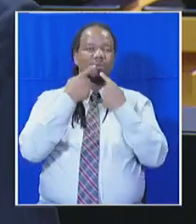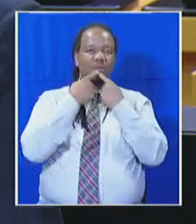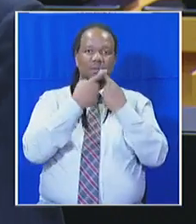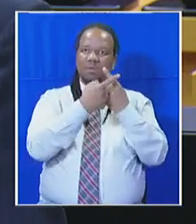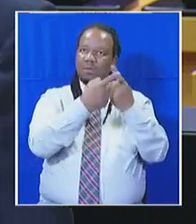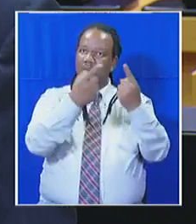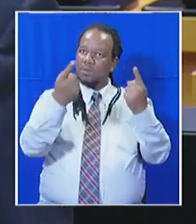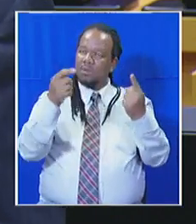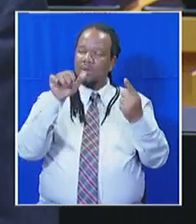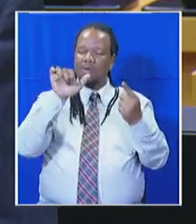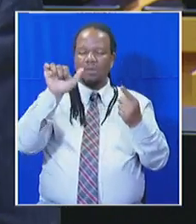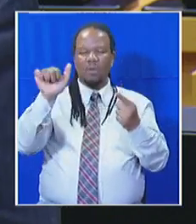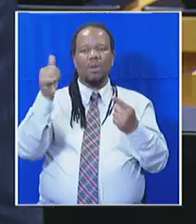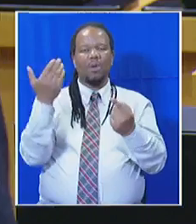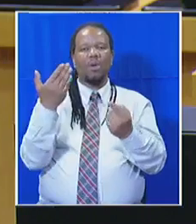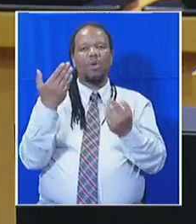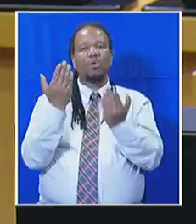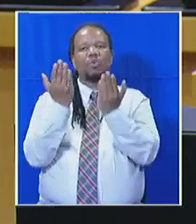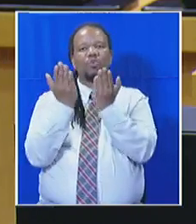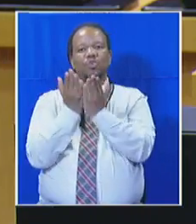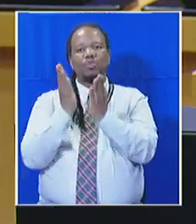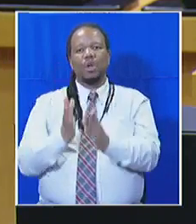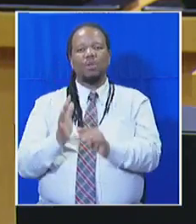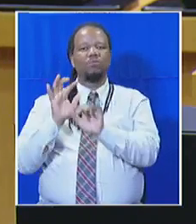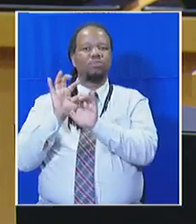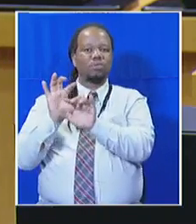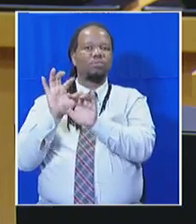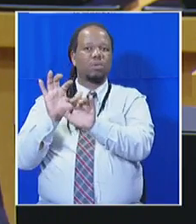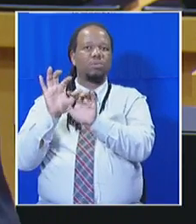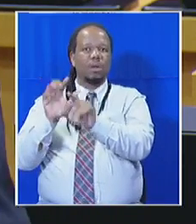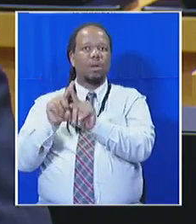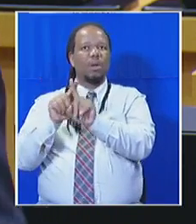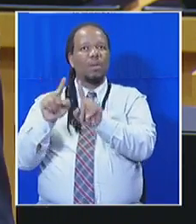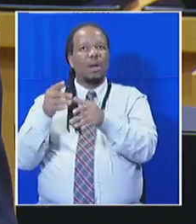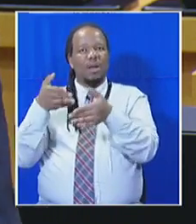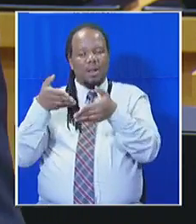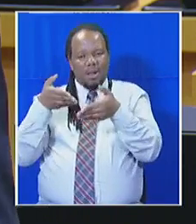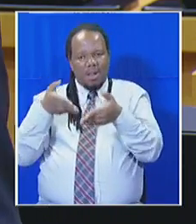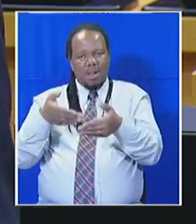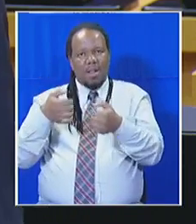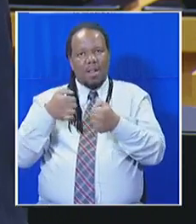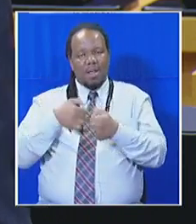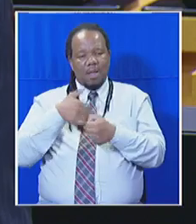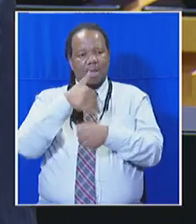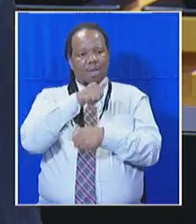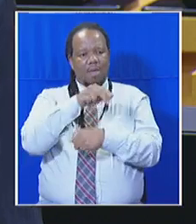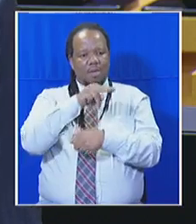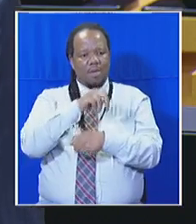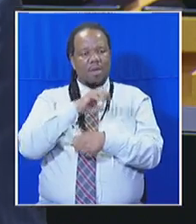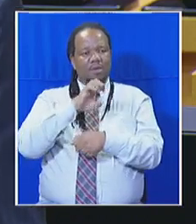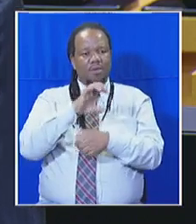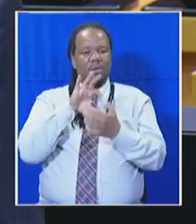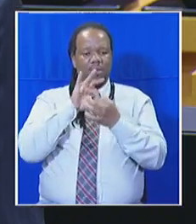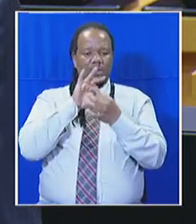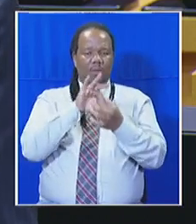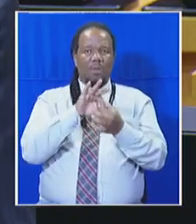to the students' protest in particular, but more importantly, in line with our own ANC government's commitment